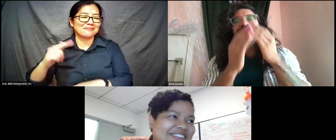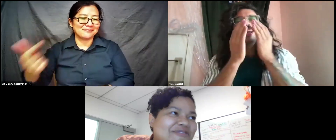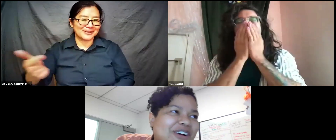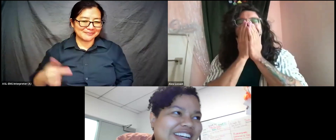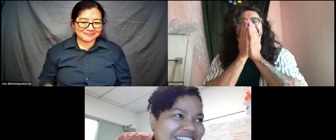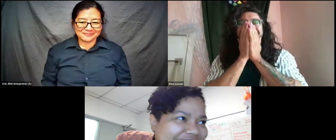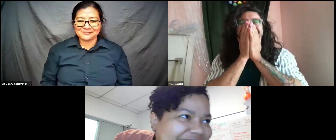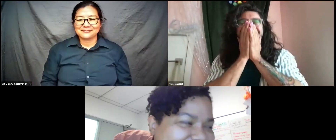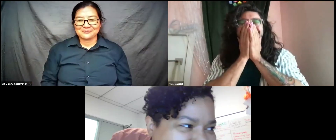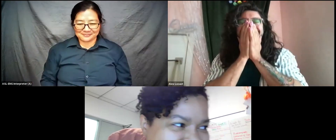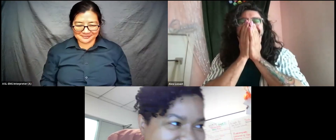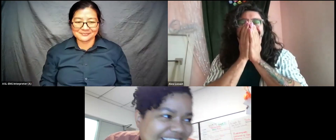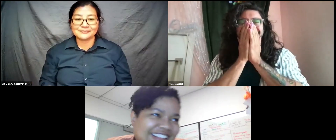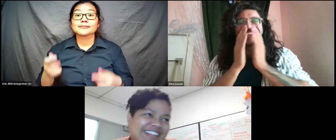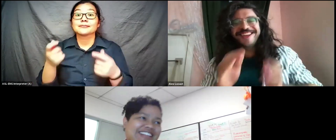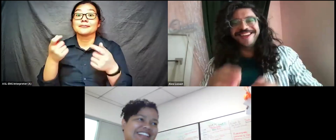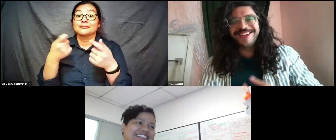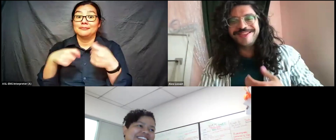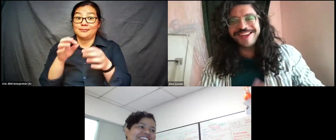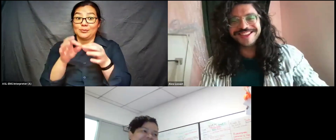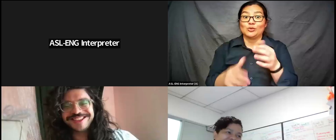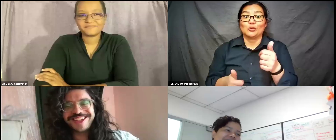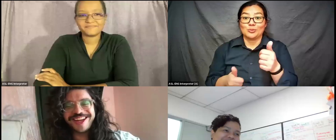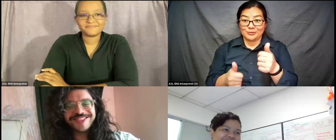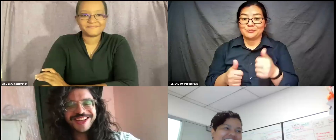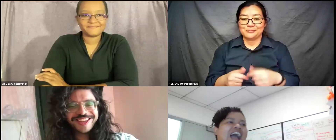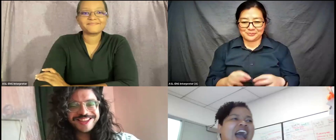and of itself, like to be,